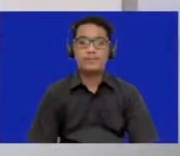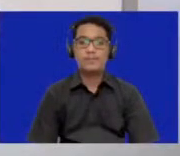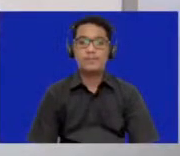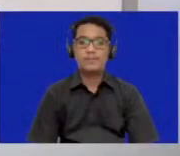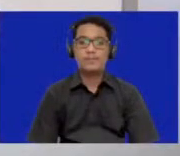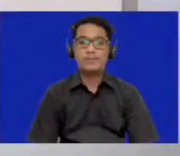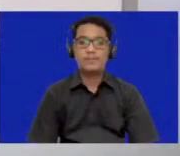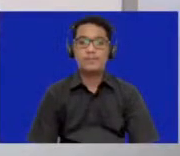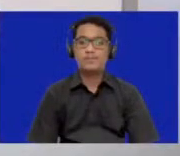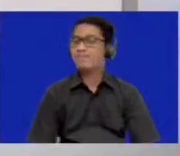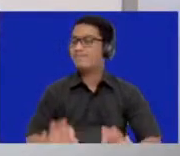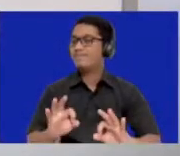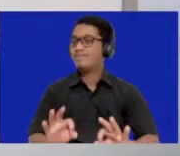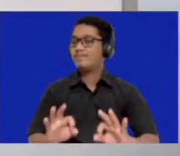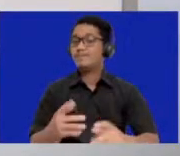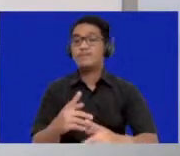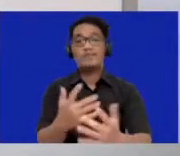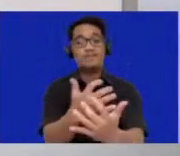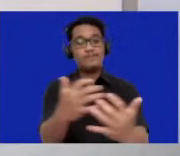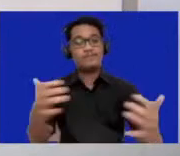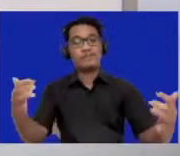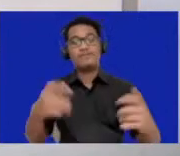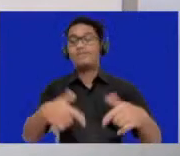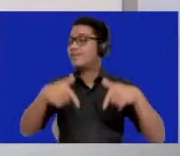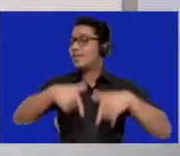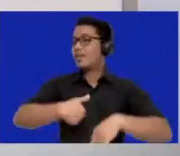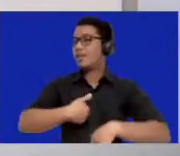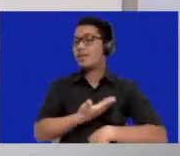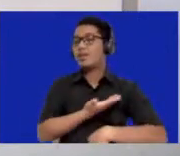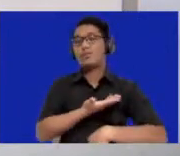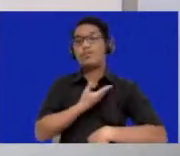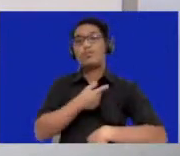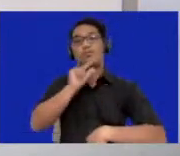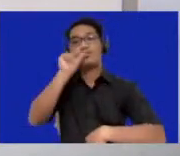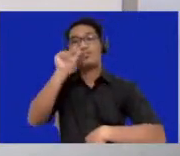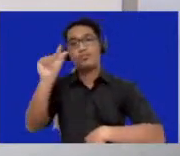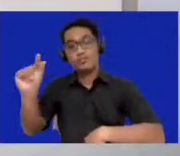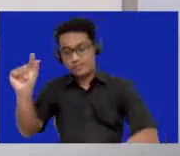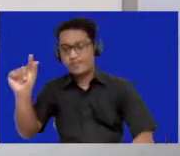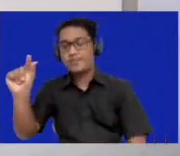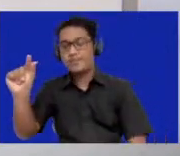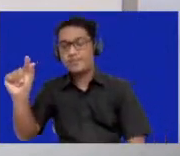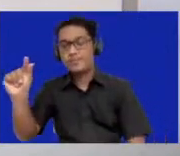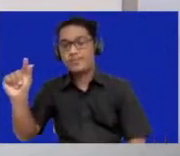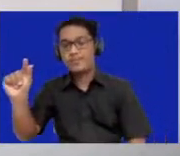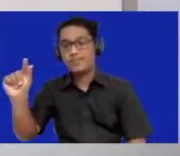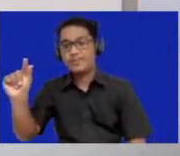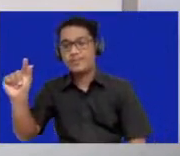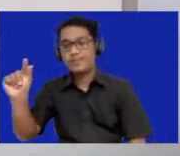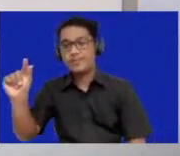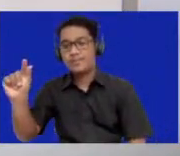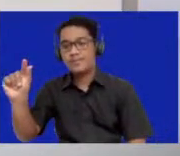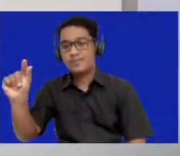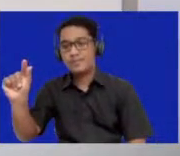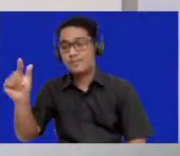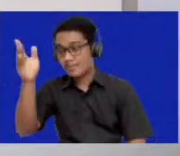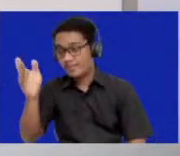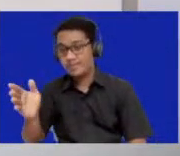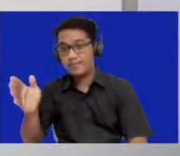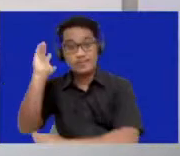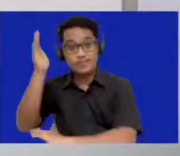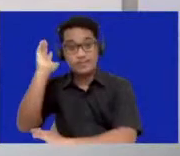So ladies and gentlemen, now I'm delighted to invite the next speakers from Bangladesh, Head of